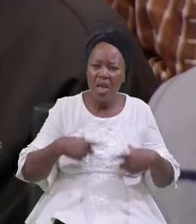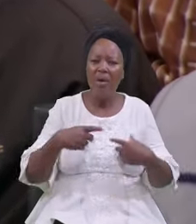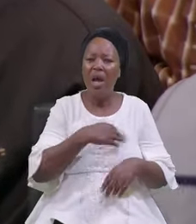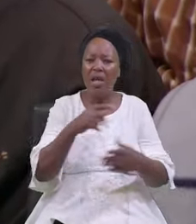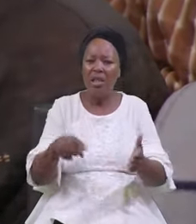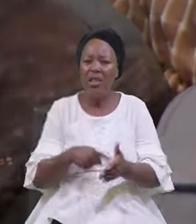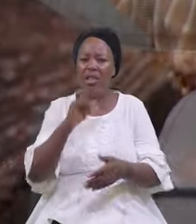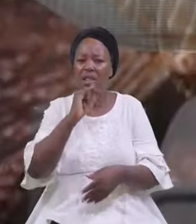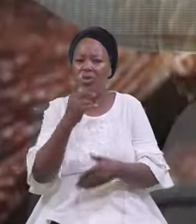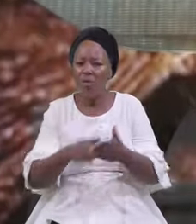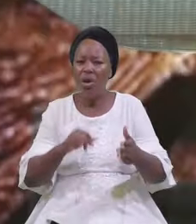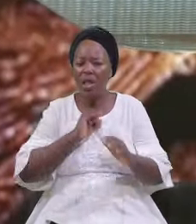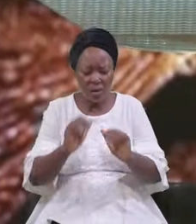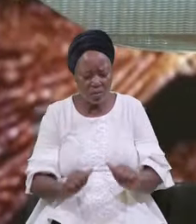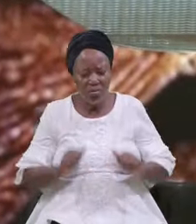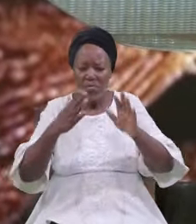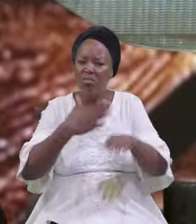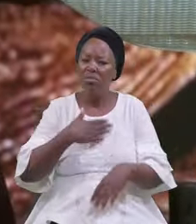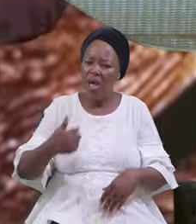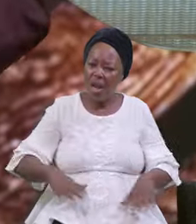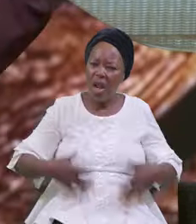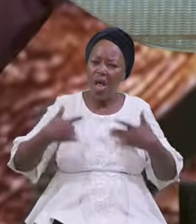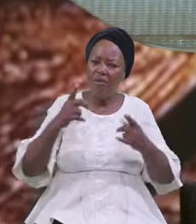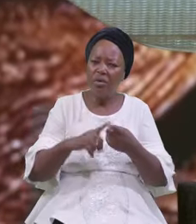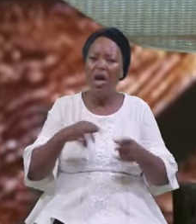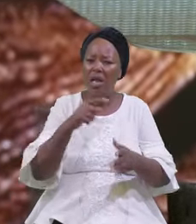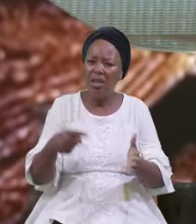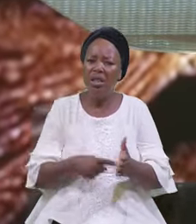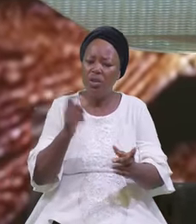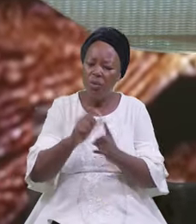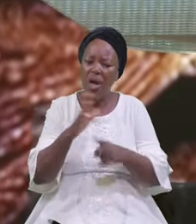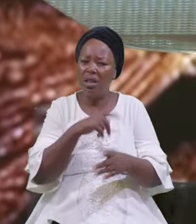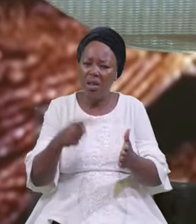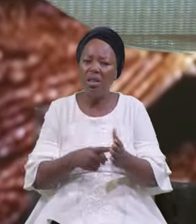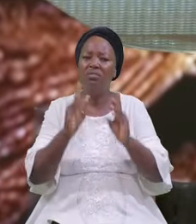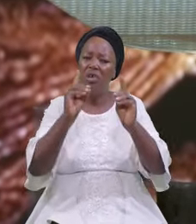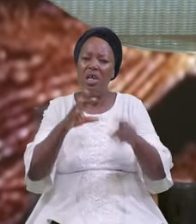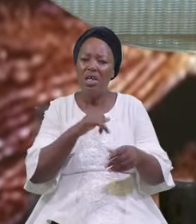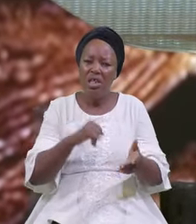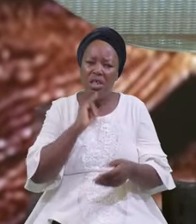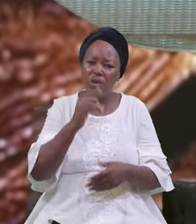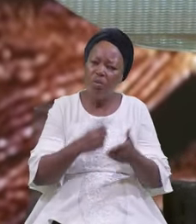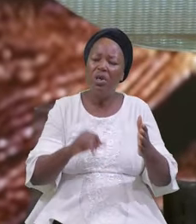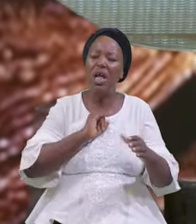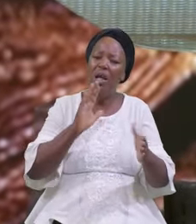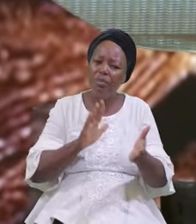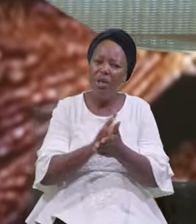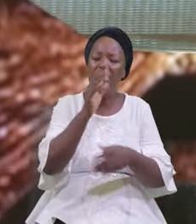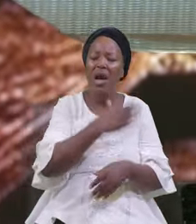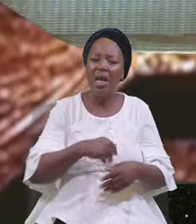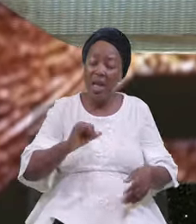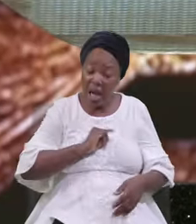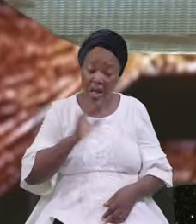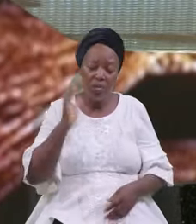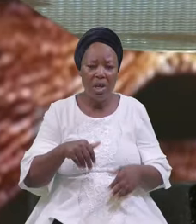I commit my life to, and this word and this doctrine is what I believe, and I live by